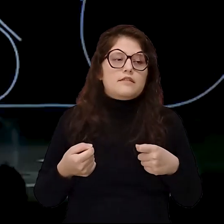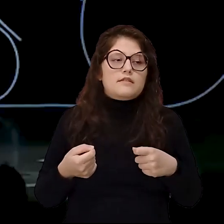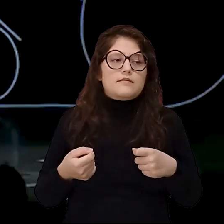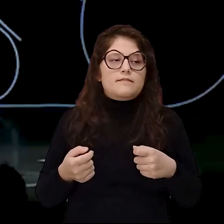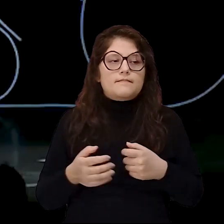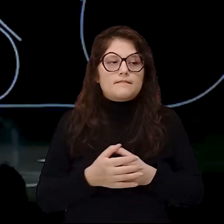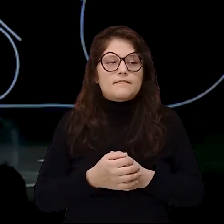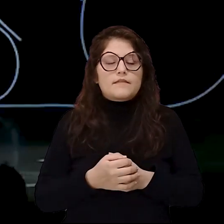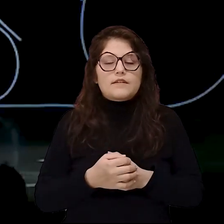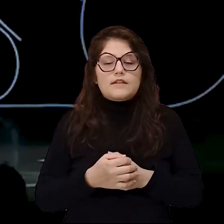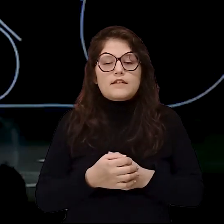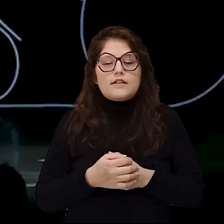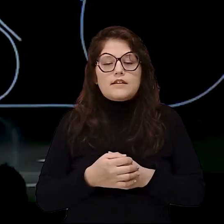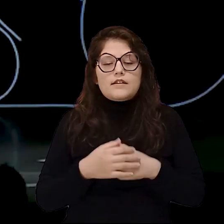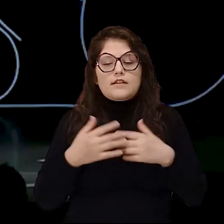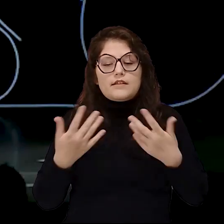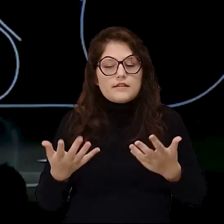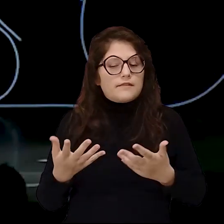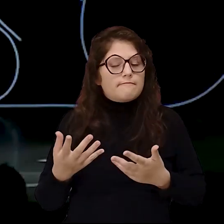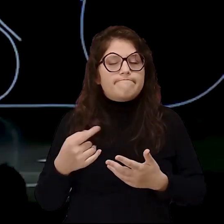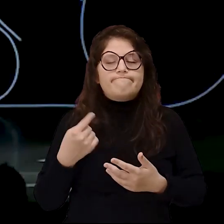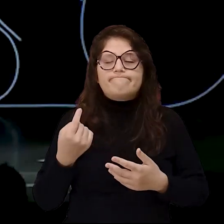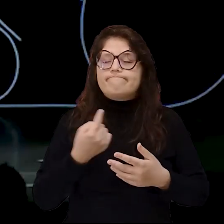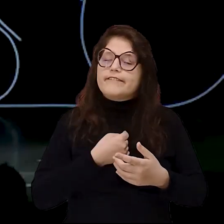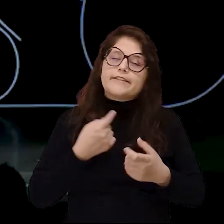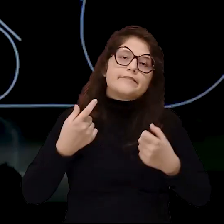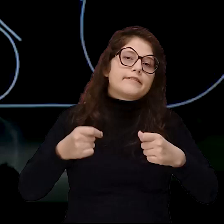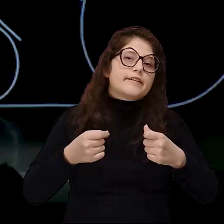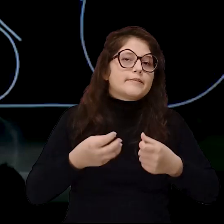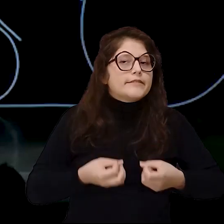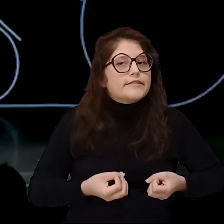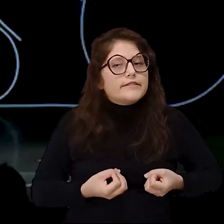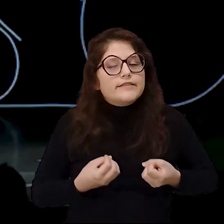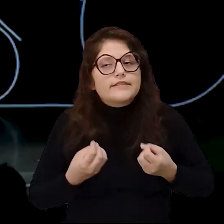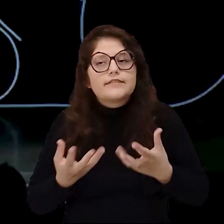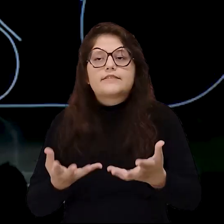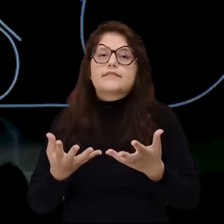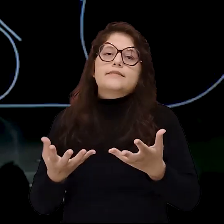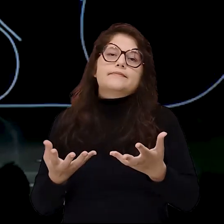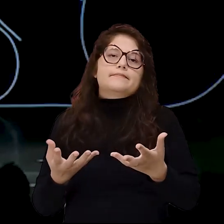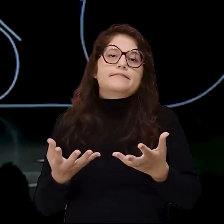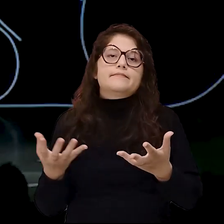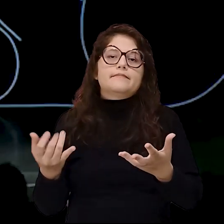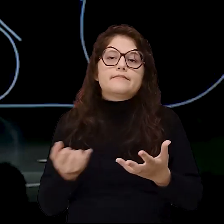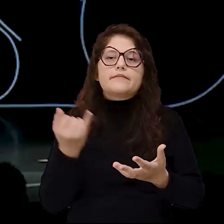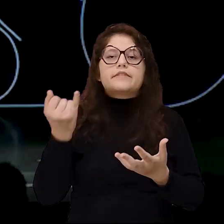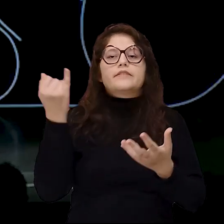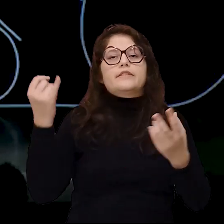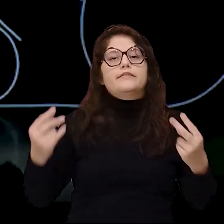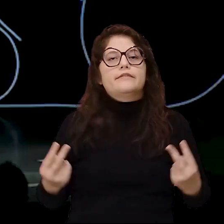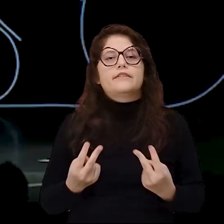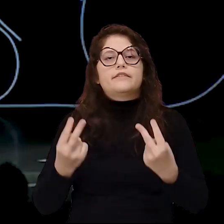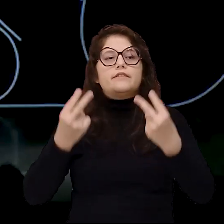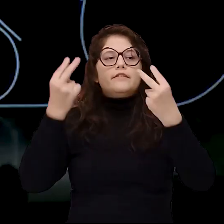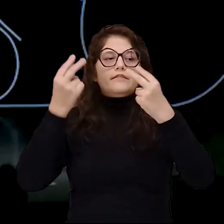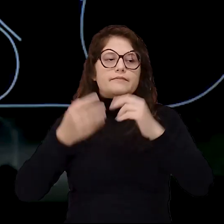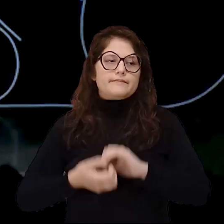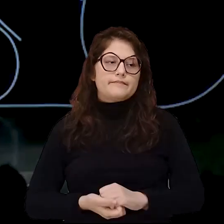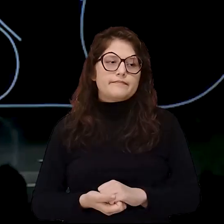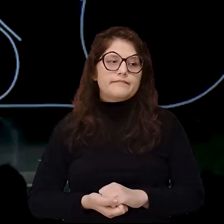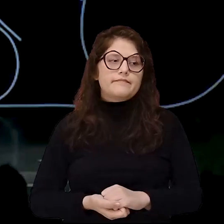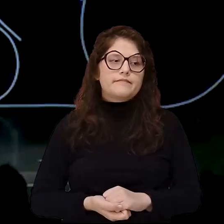needs are our greatest assets. It turns out I've learned to give all the things I need.